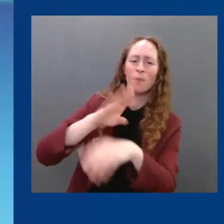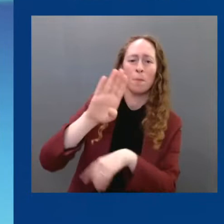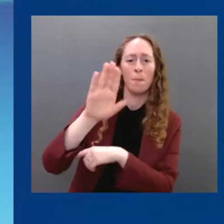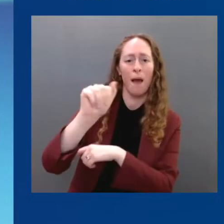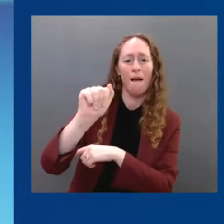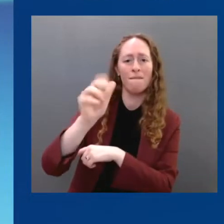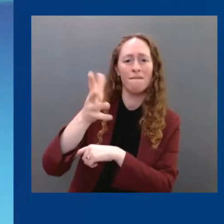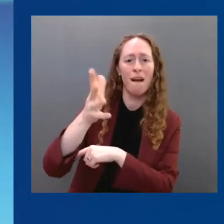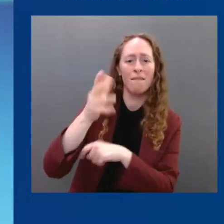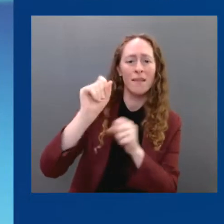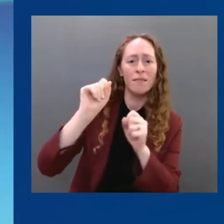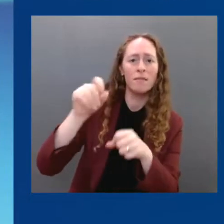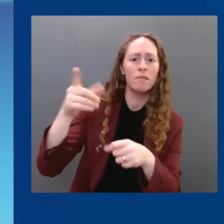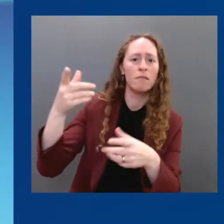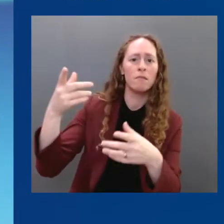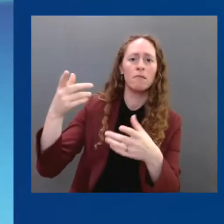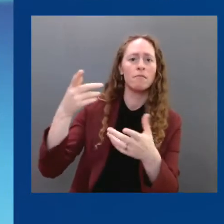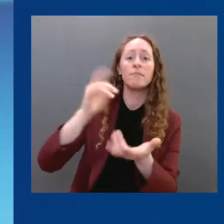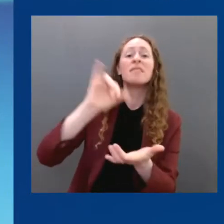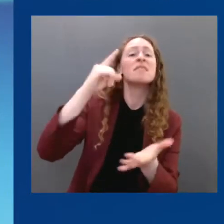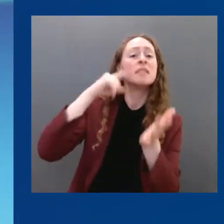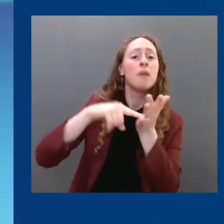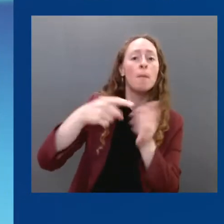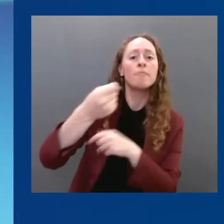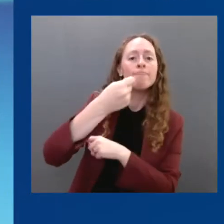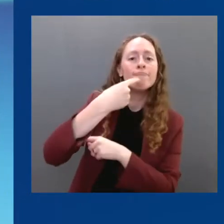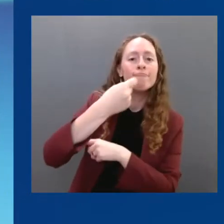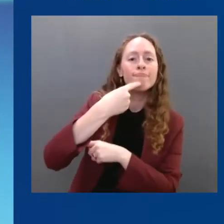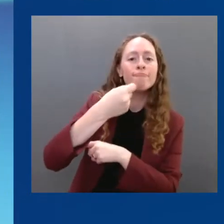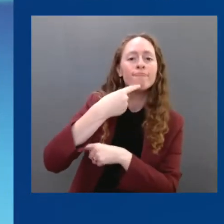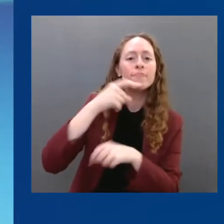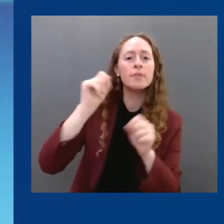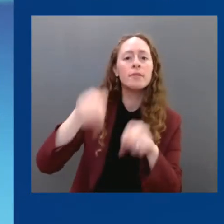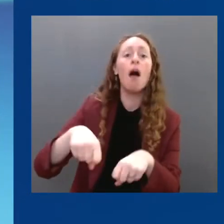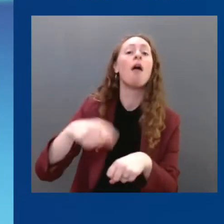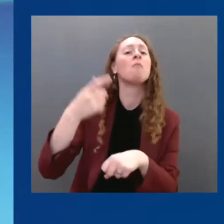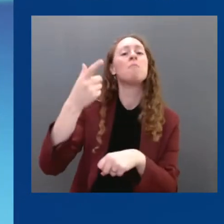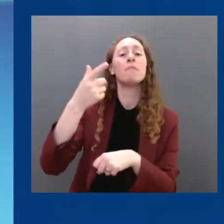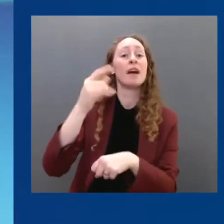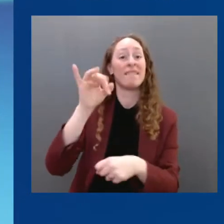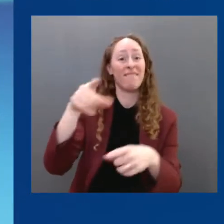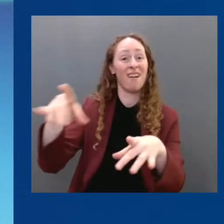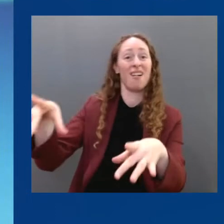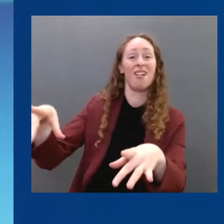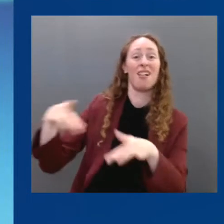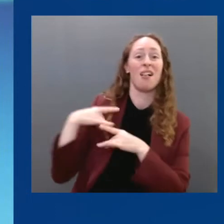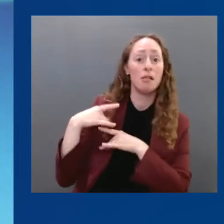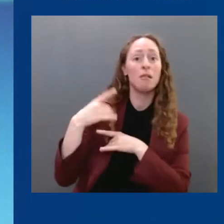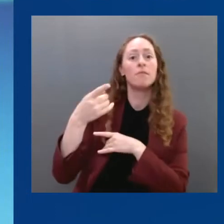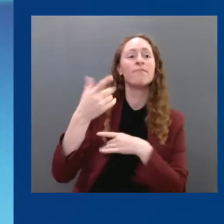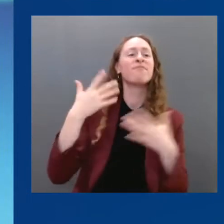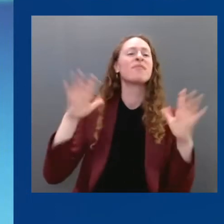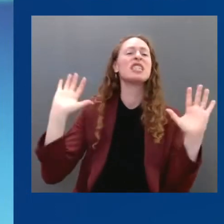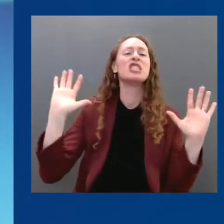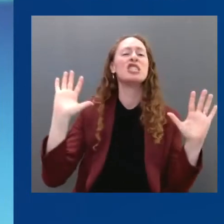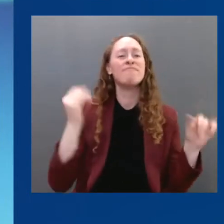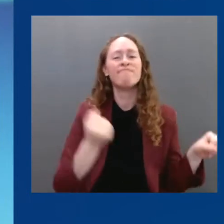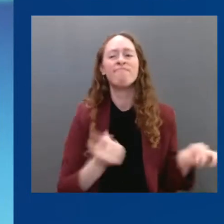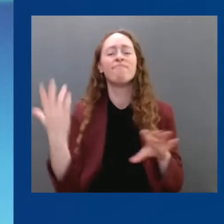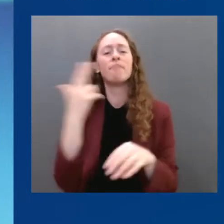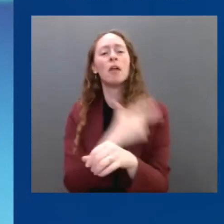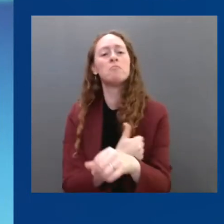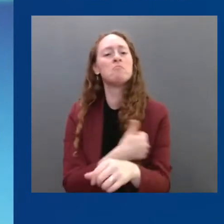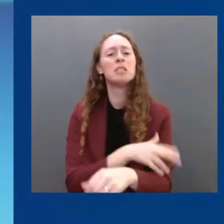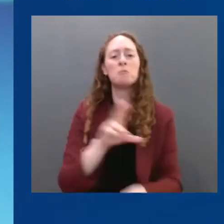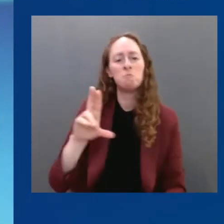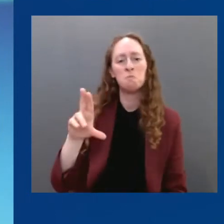and death by 90%. We have worked very hard to acquire more of these pills than any other